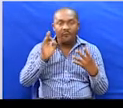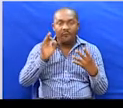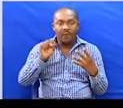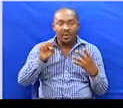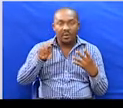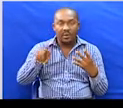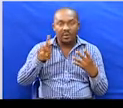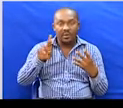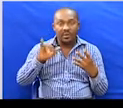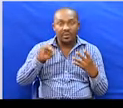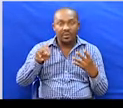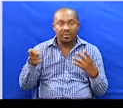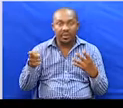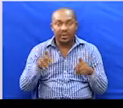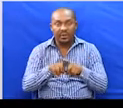Offspring.